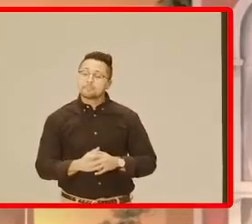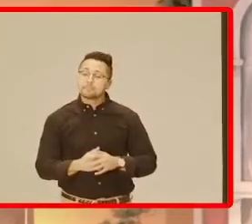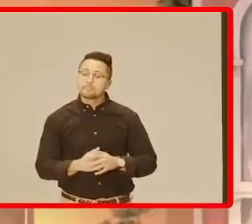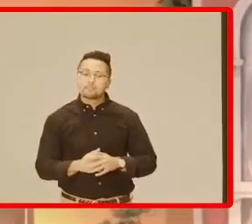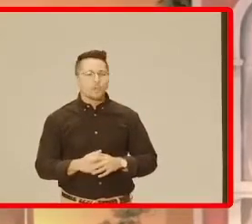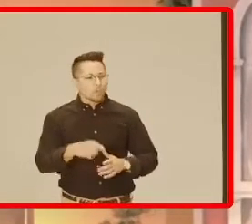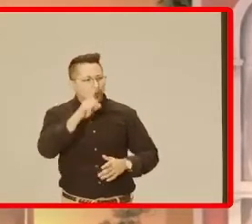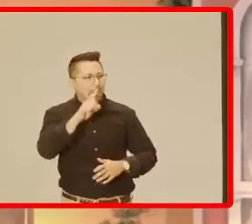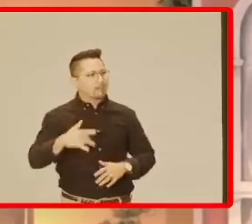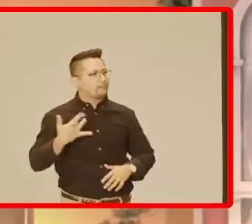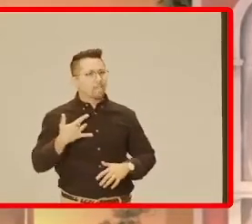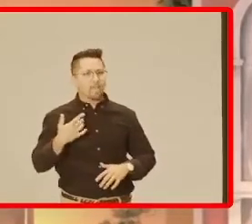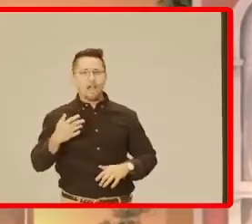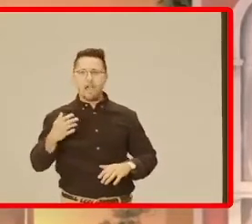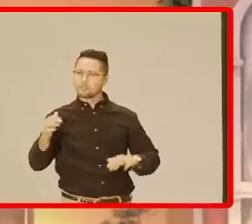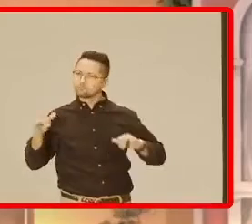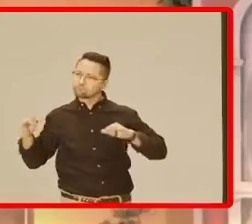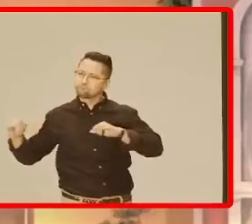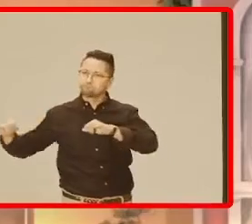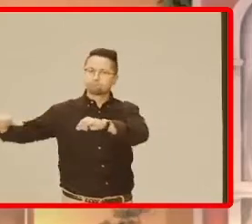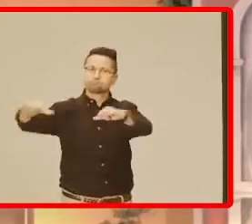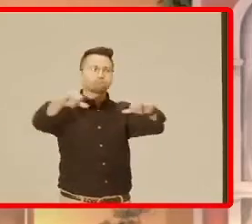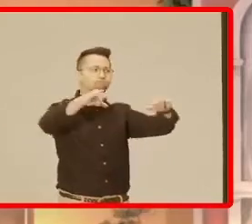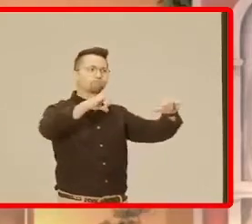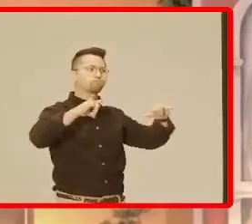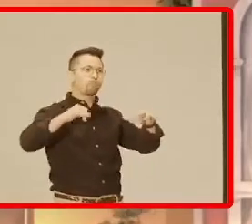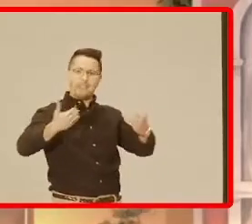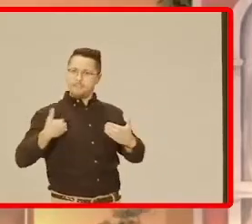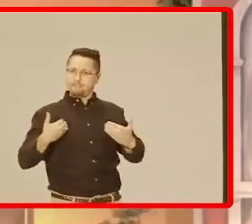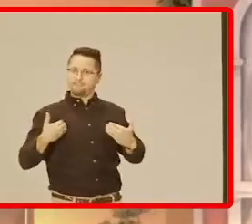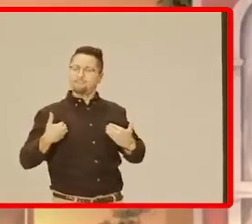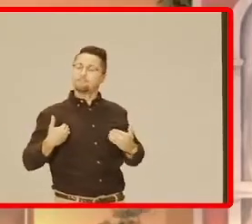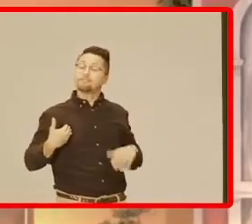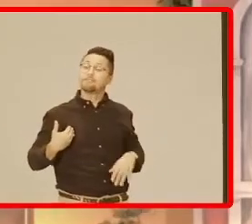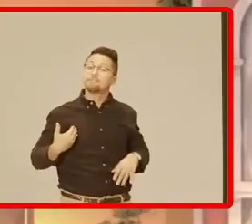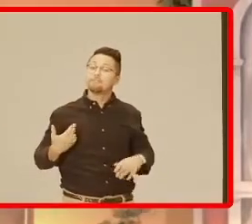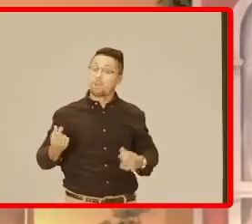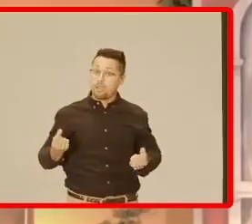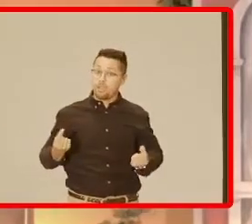common. You want to...